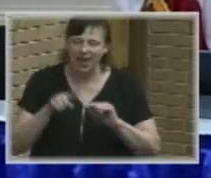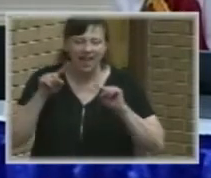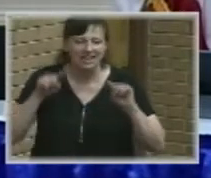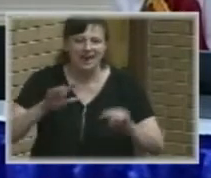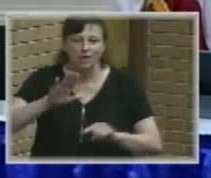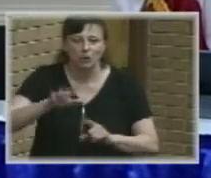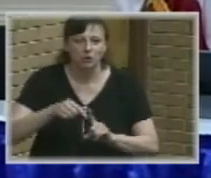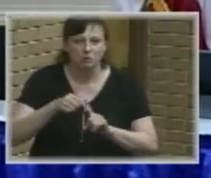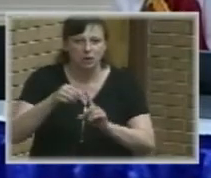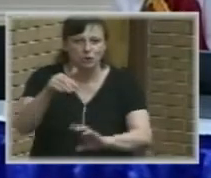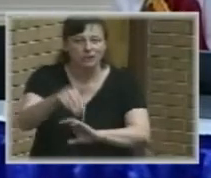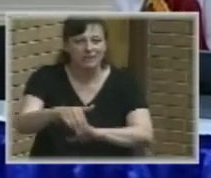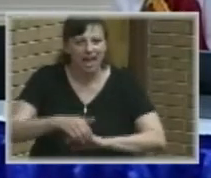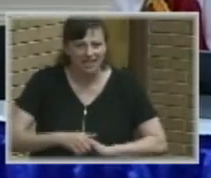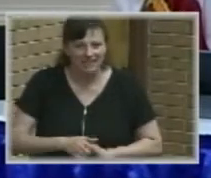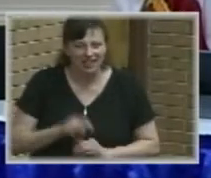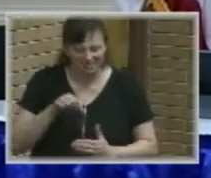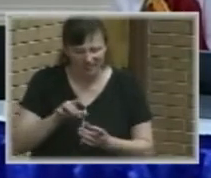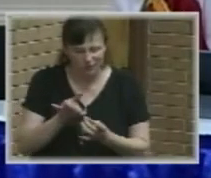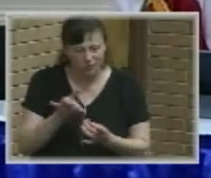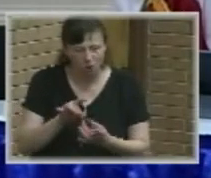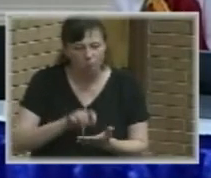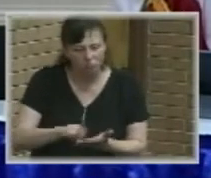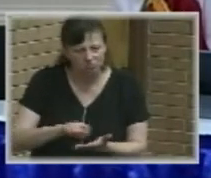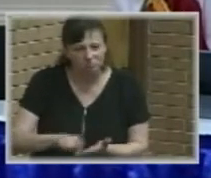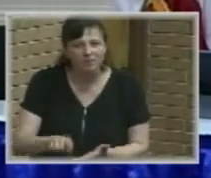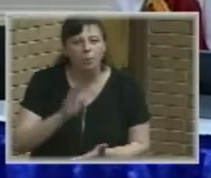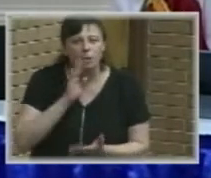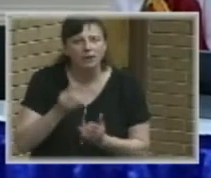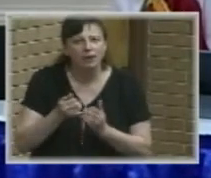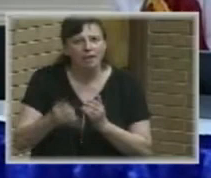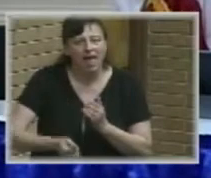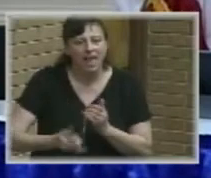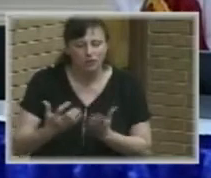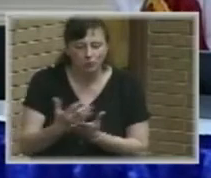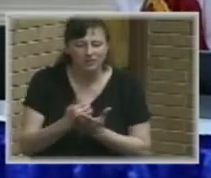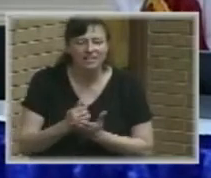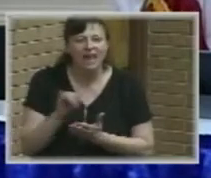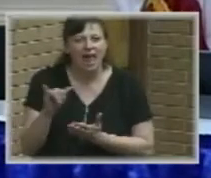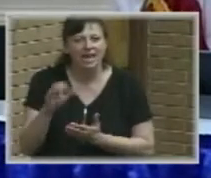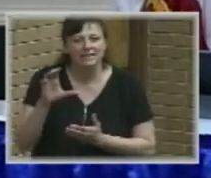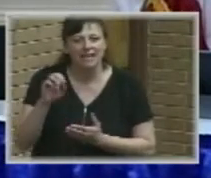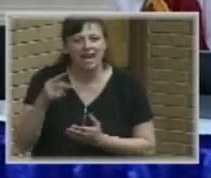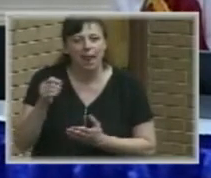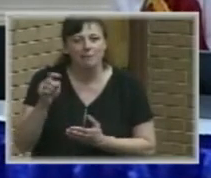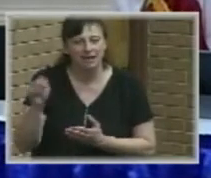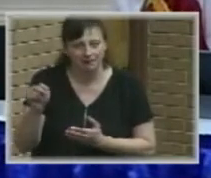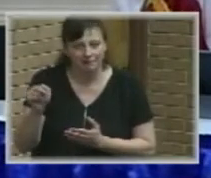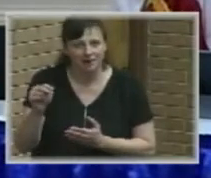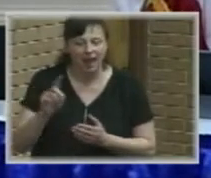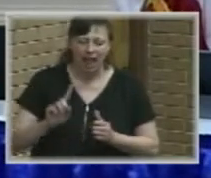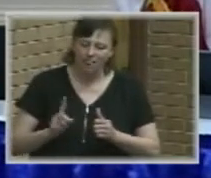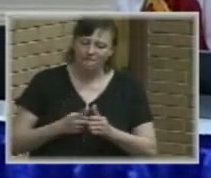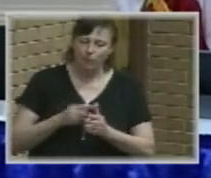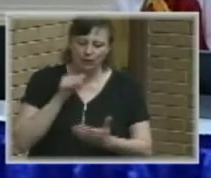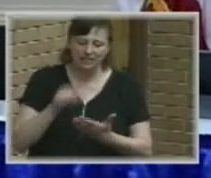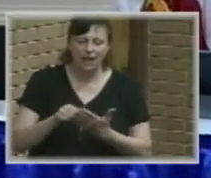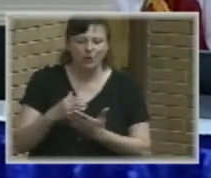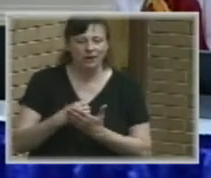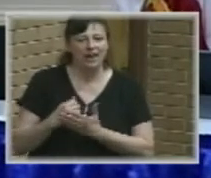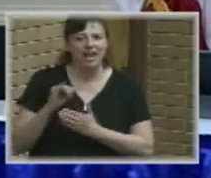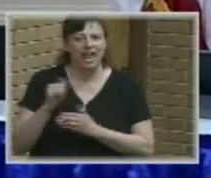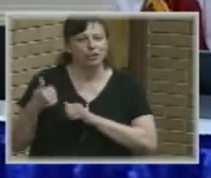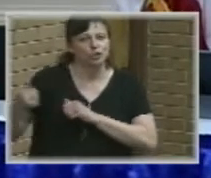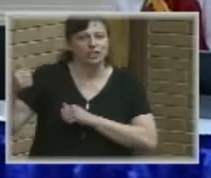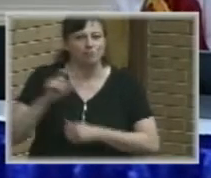night. This note is fitting as it will be one of your last you receive as a captain and one of the first you'll receive as chief